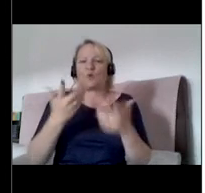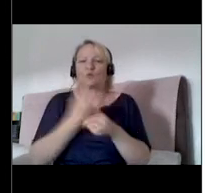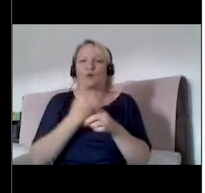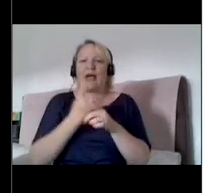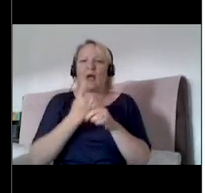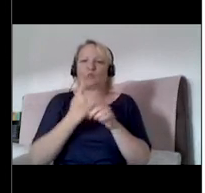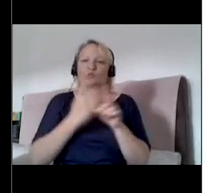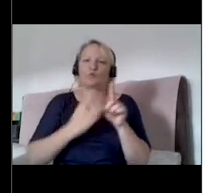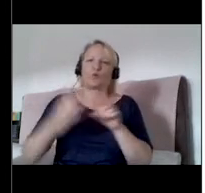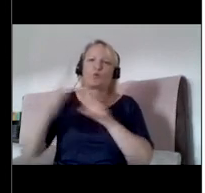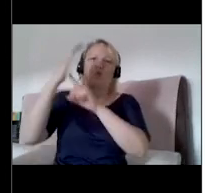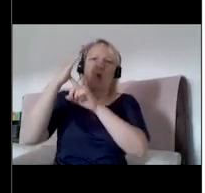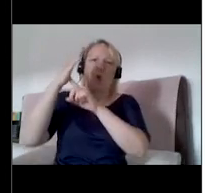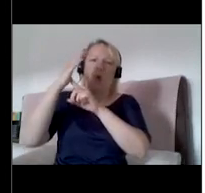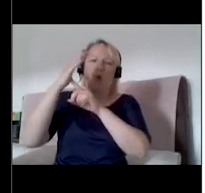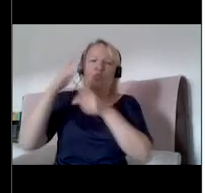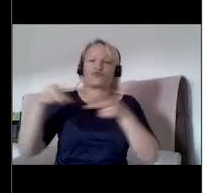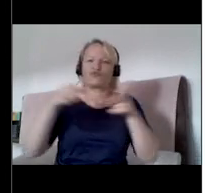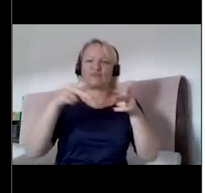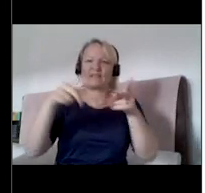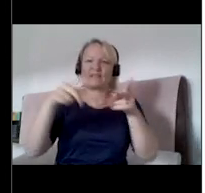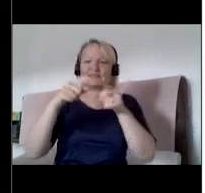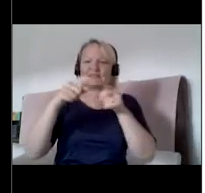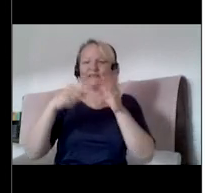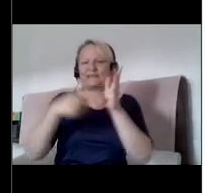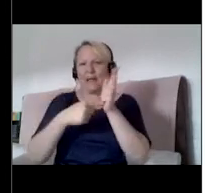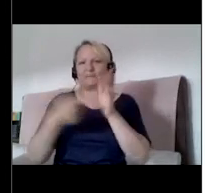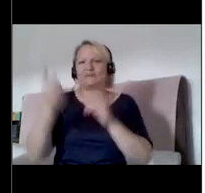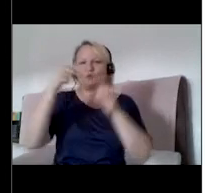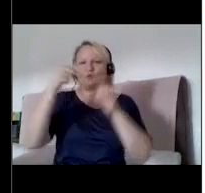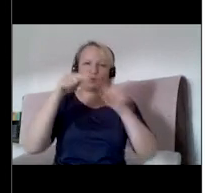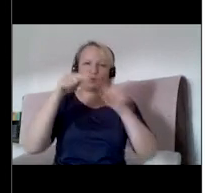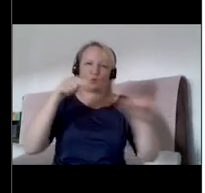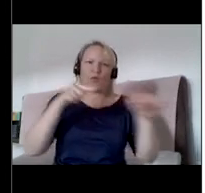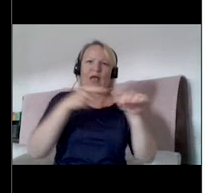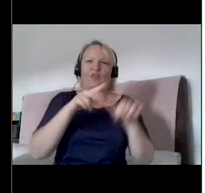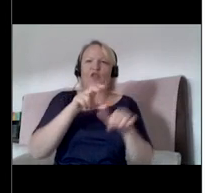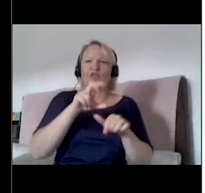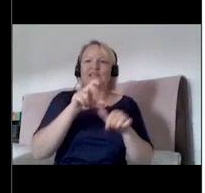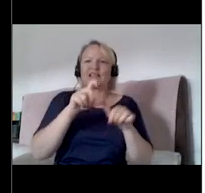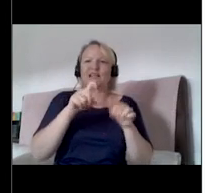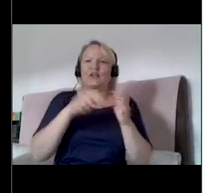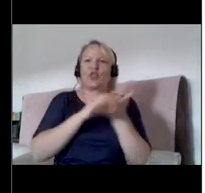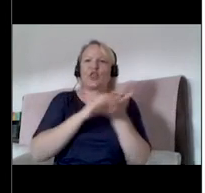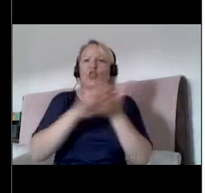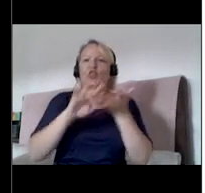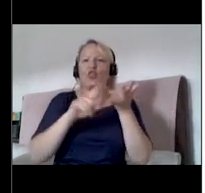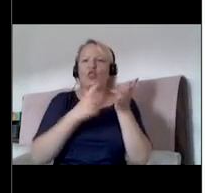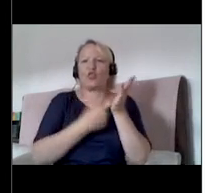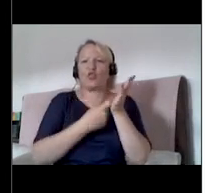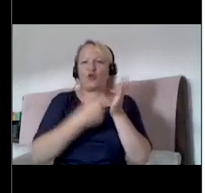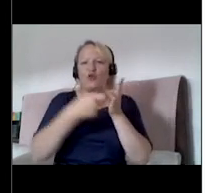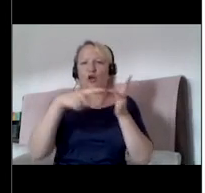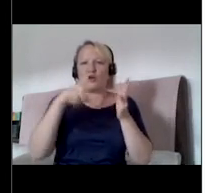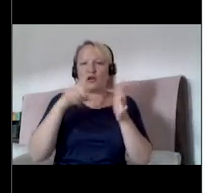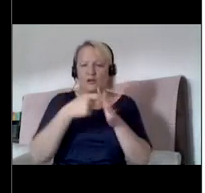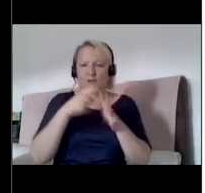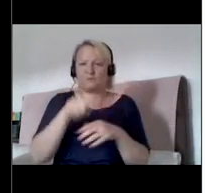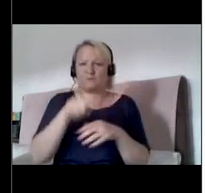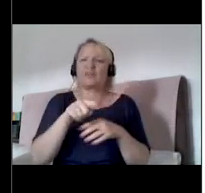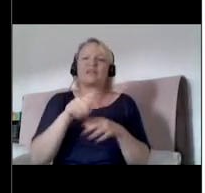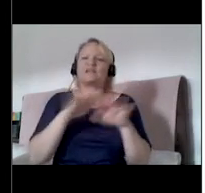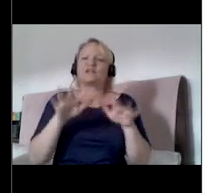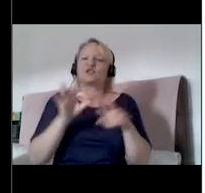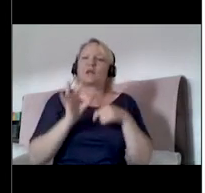Thames up to the A13 in Thurrock. To be clear, this isn't an exhaustive account of the impacts and proposals, but